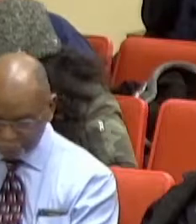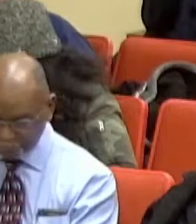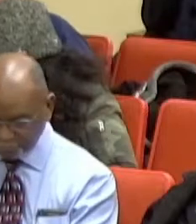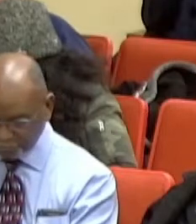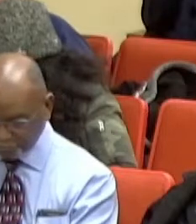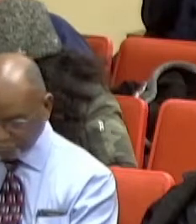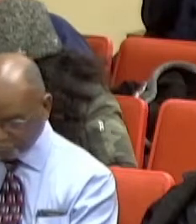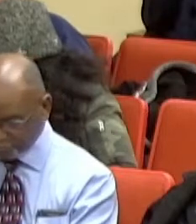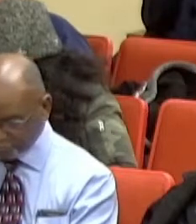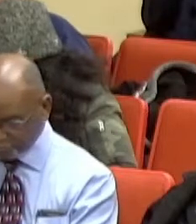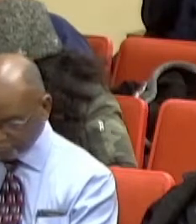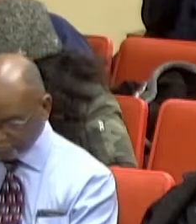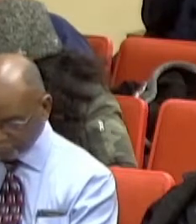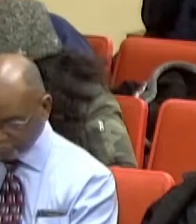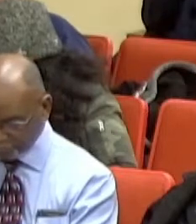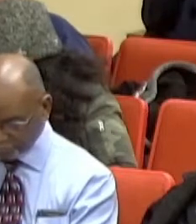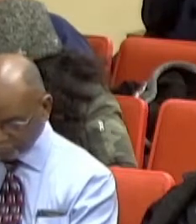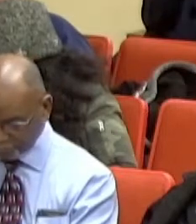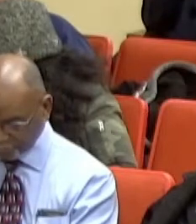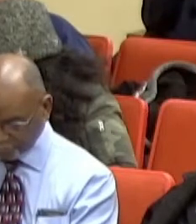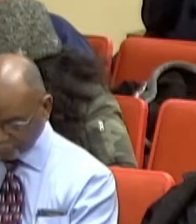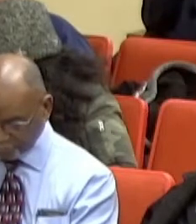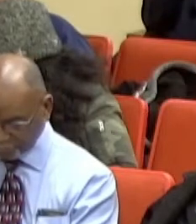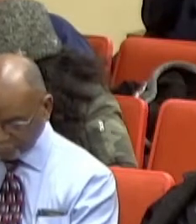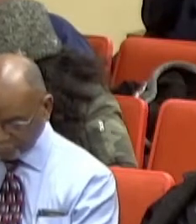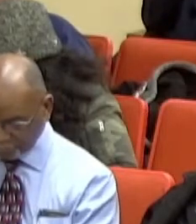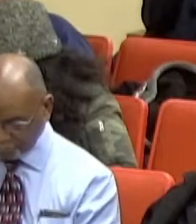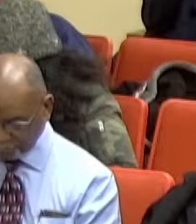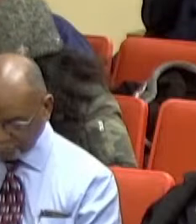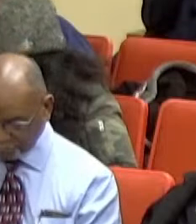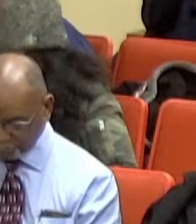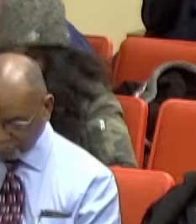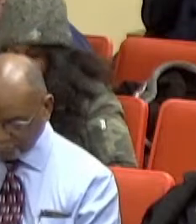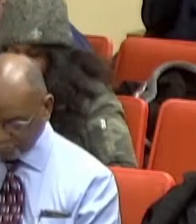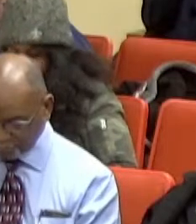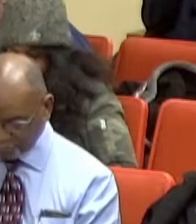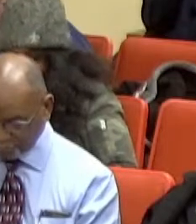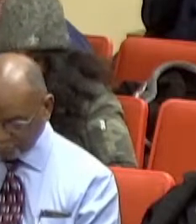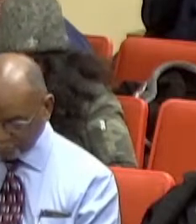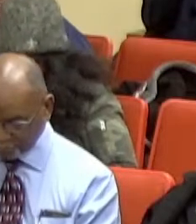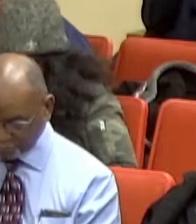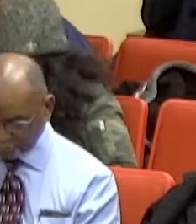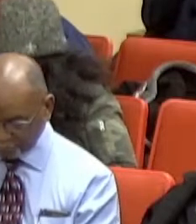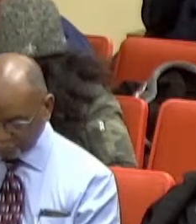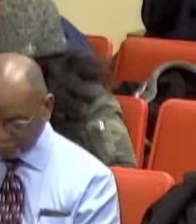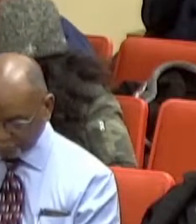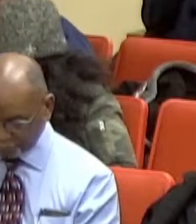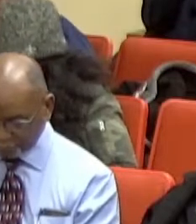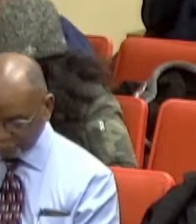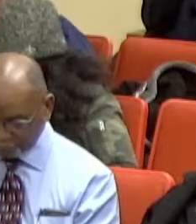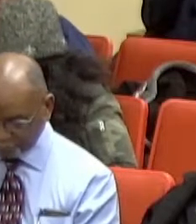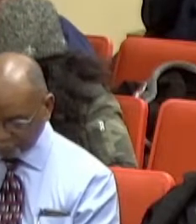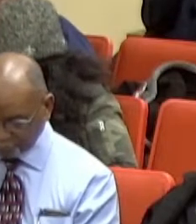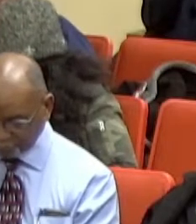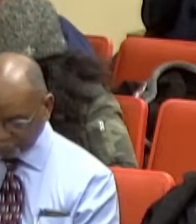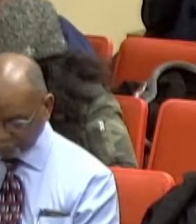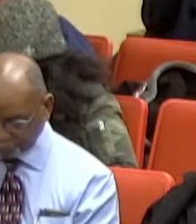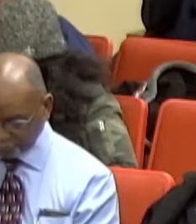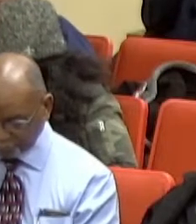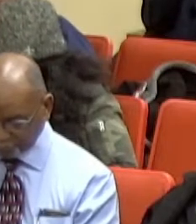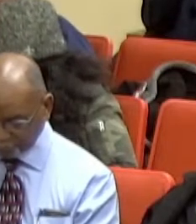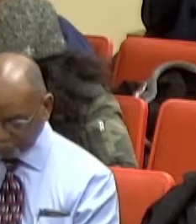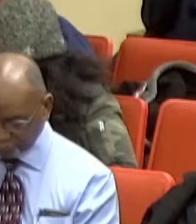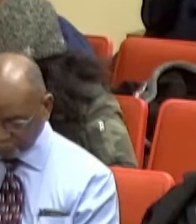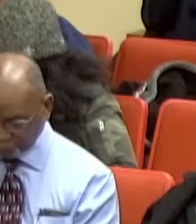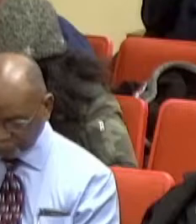some, and just so everybody knows, there is some excavating equipment on the property. My clients are not doing anything right now. That excavating equipment is